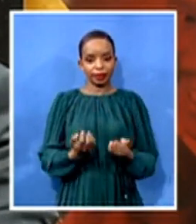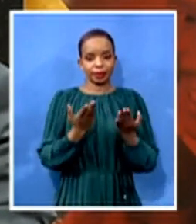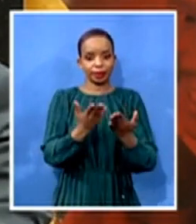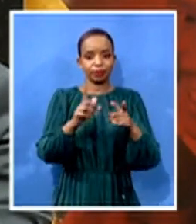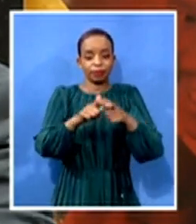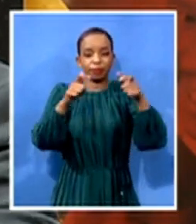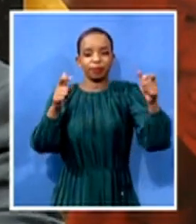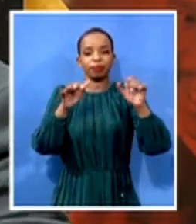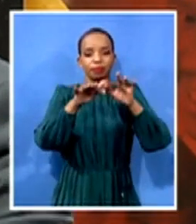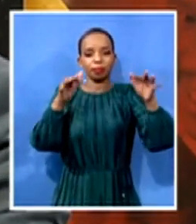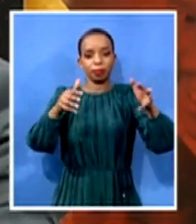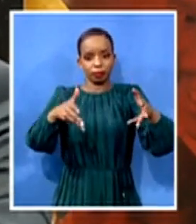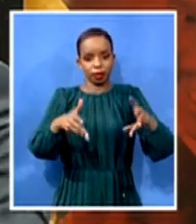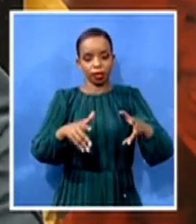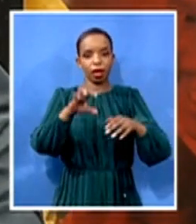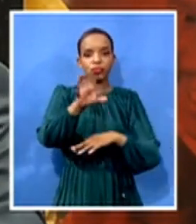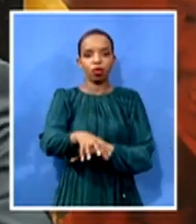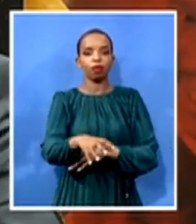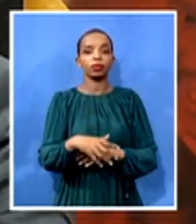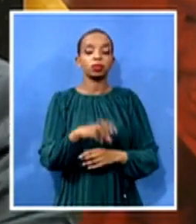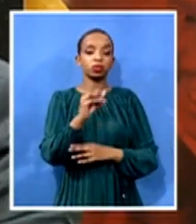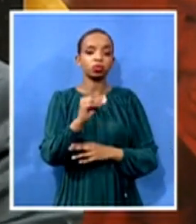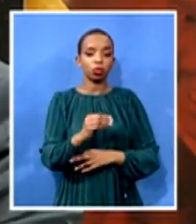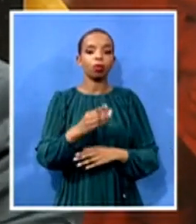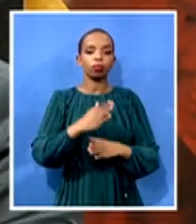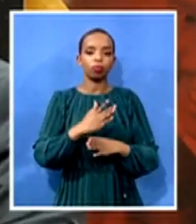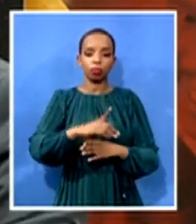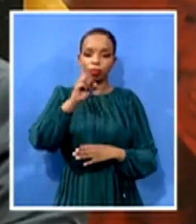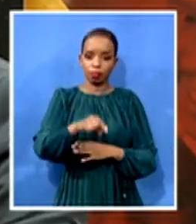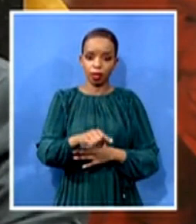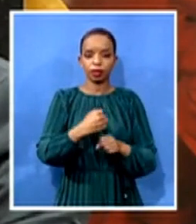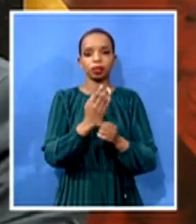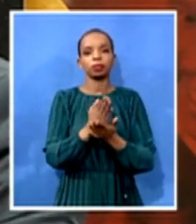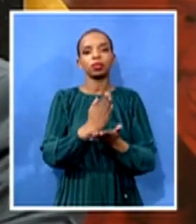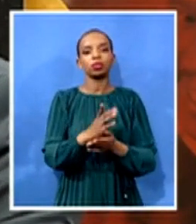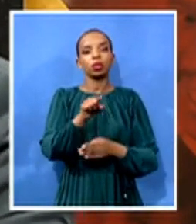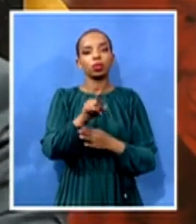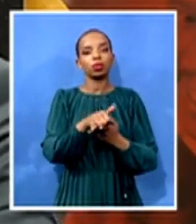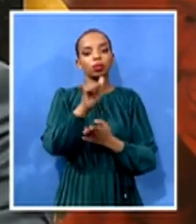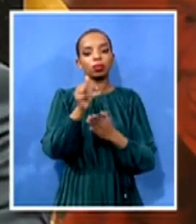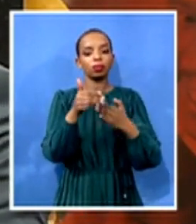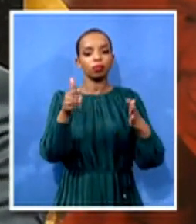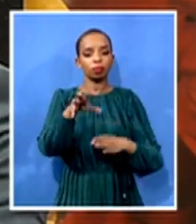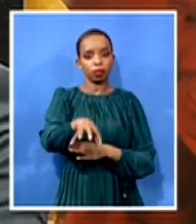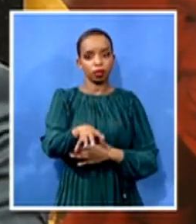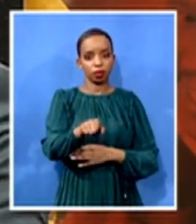airport to serve even the eastern part of our province. During this time,